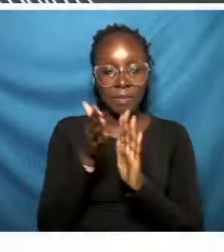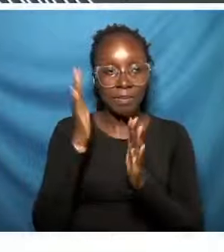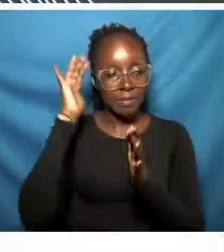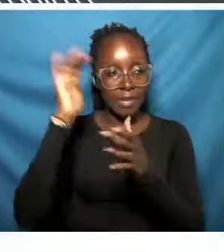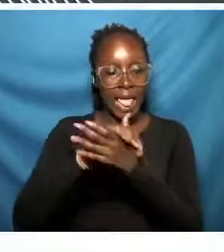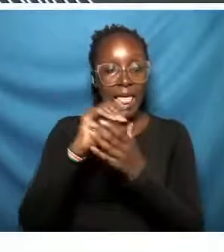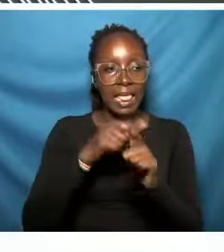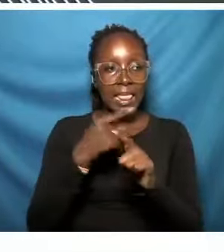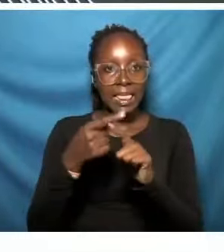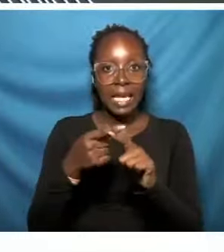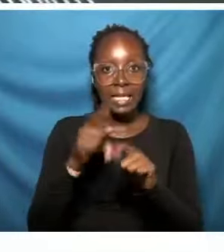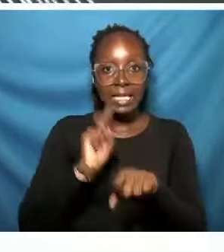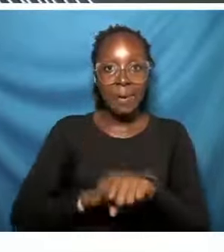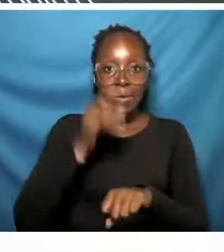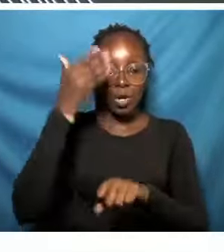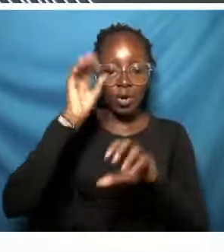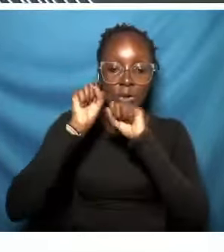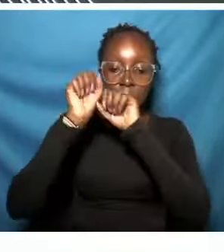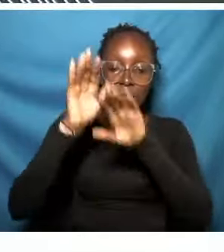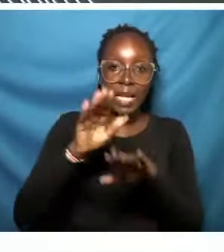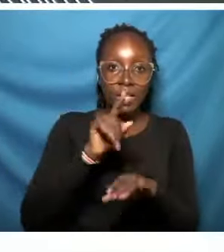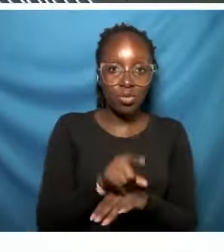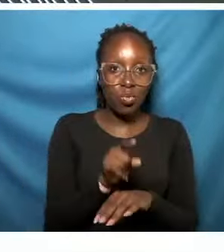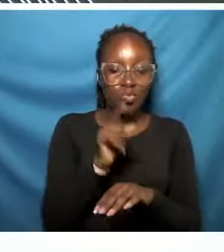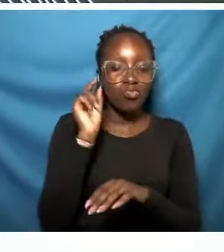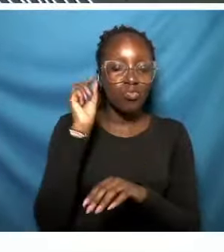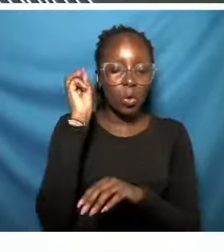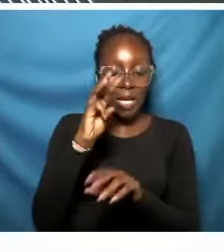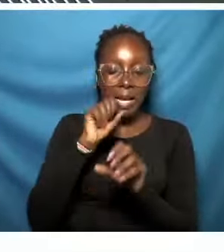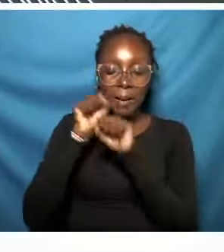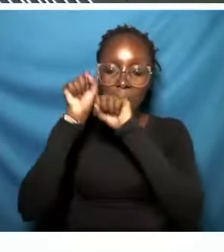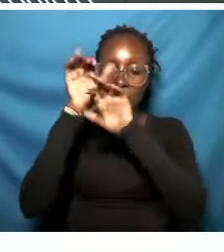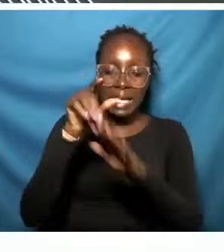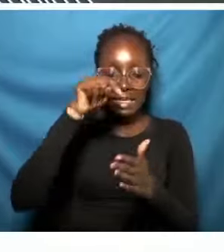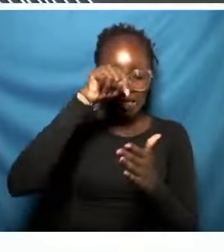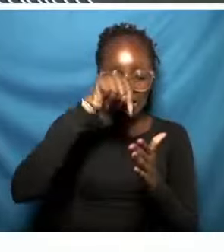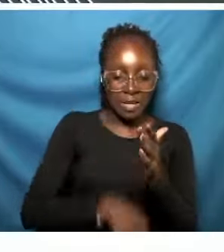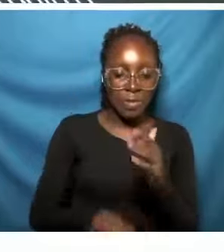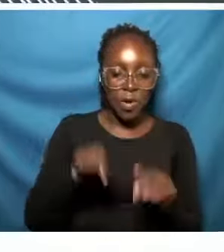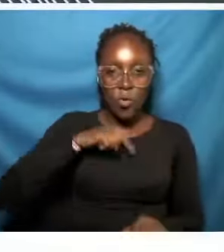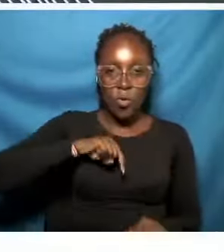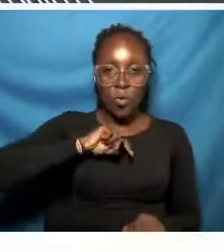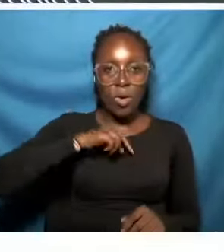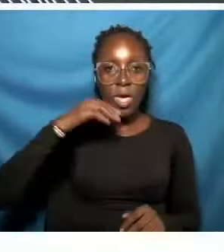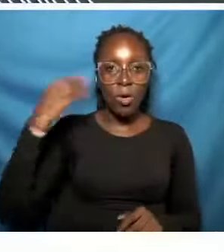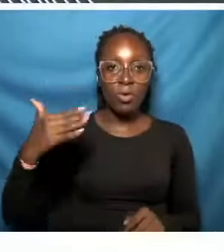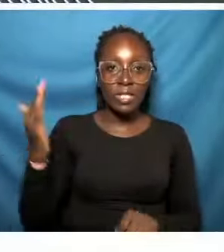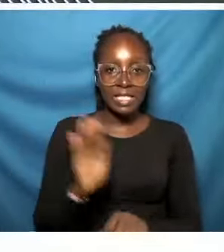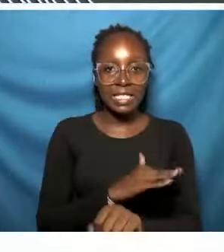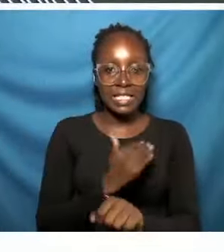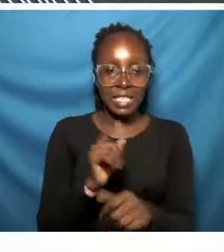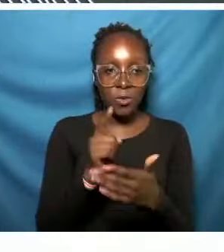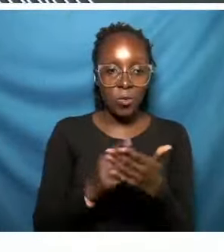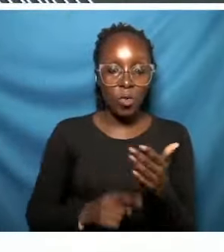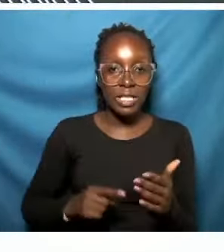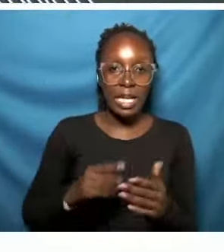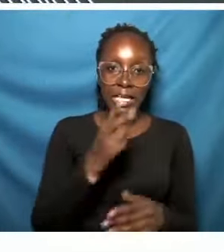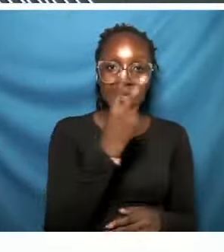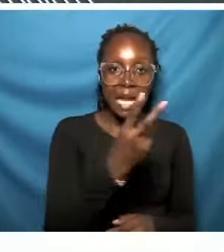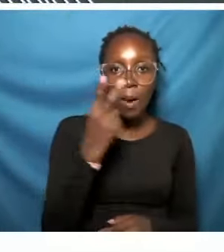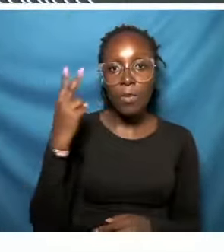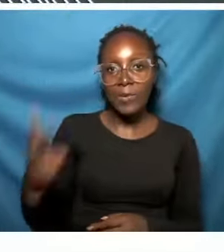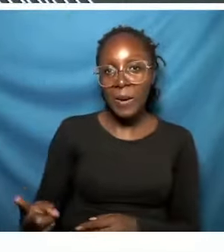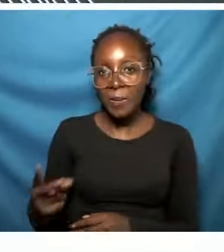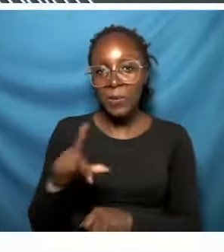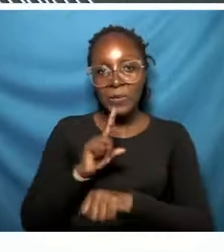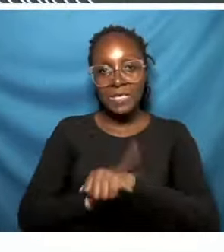you maradufu. See what tunaimba dabo dabo? Tunaimba ngapi ngapi? Dabo dabo. When